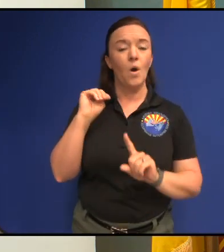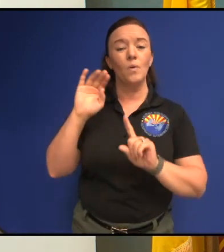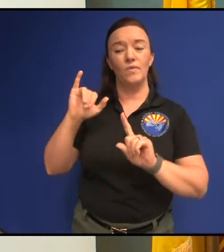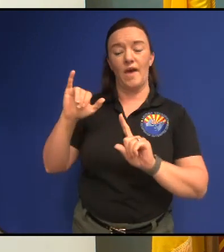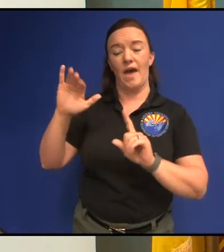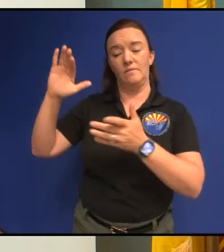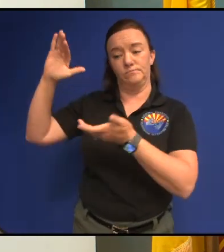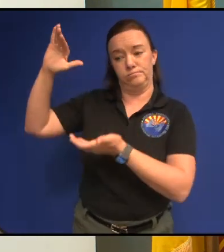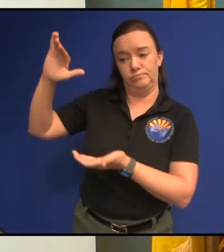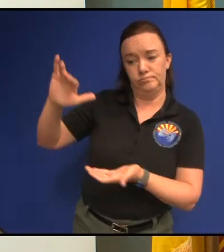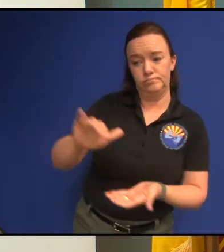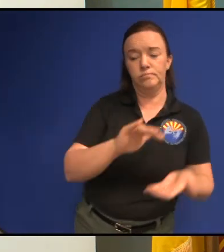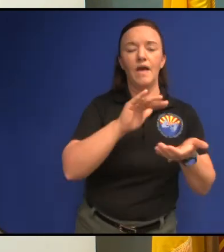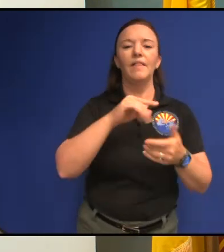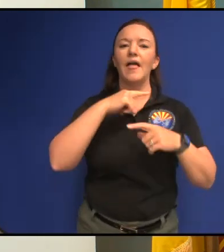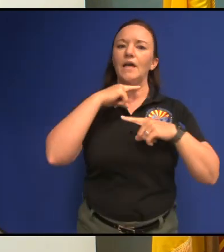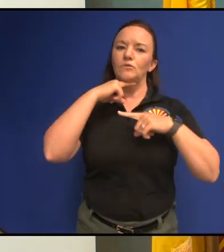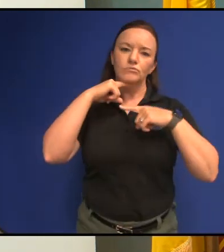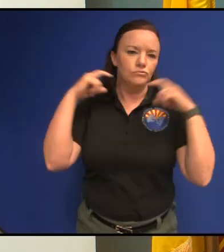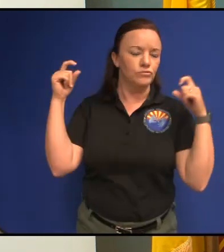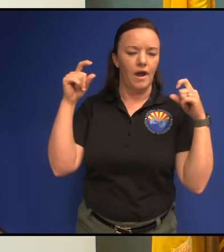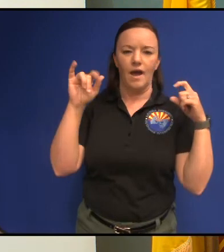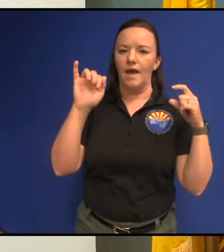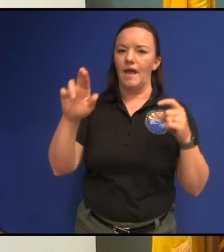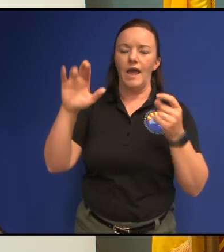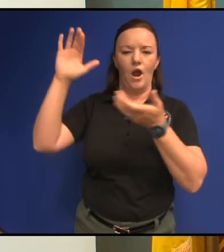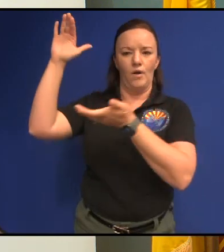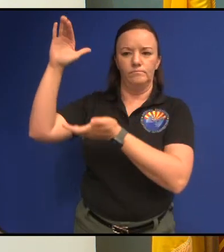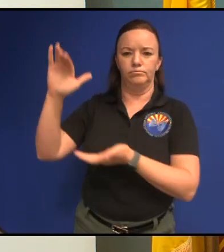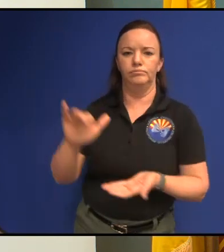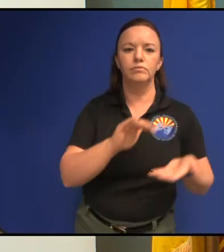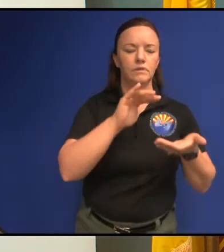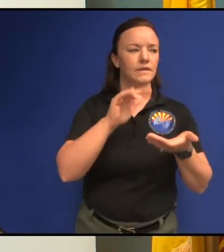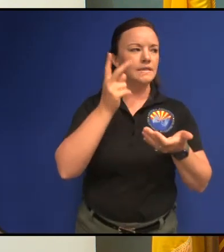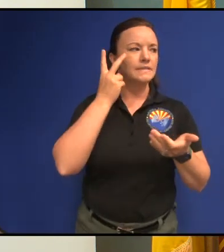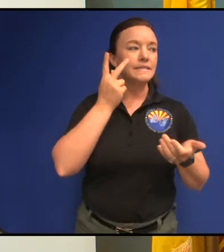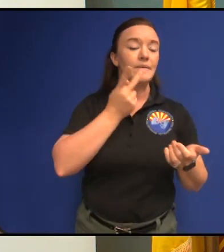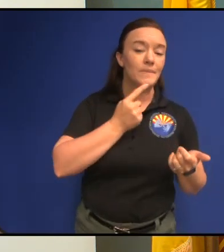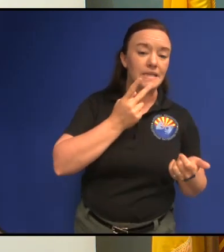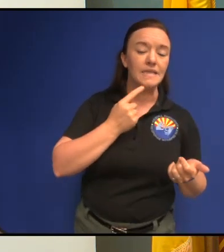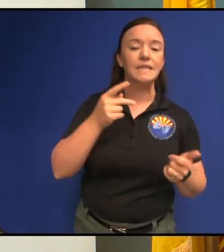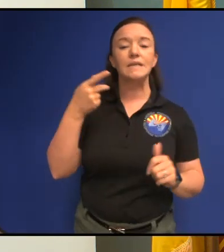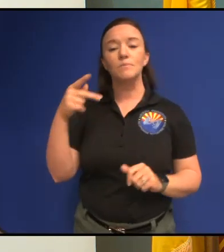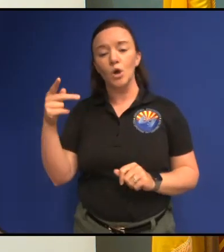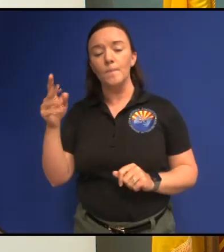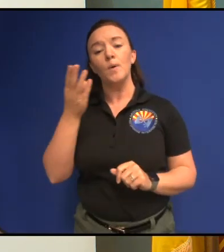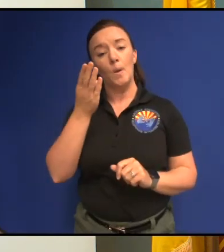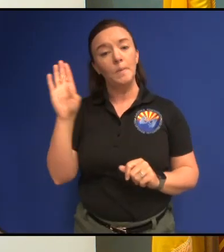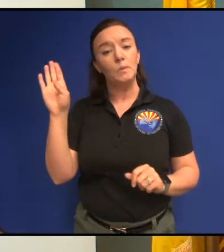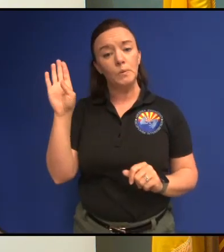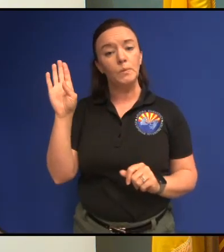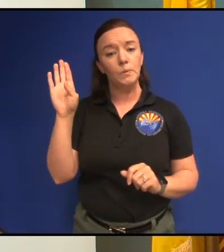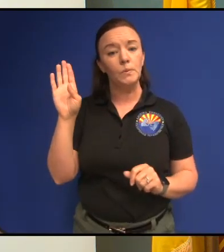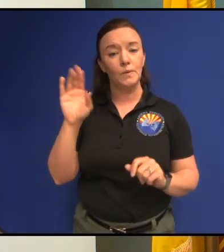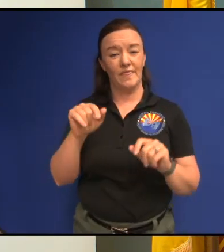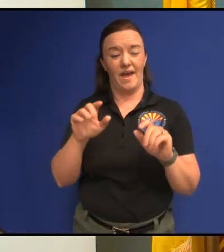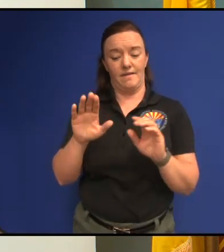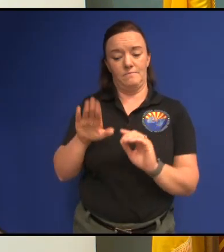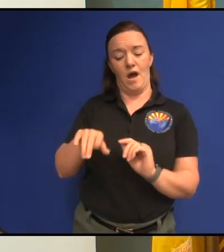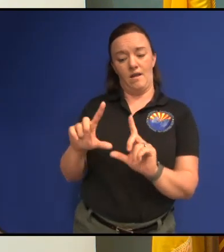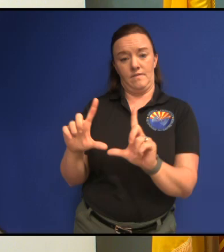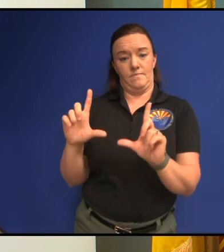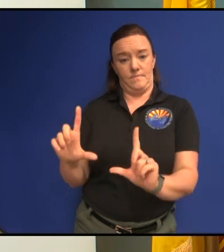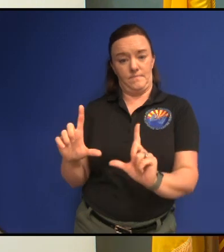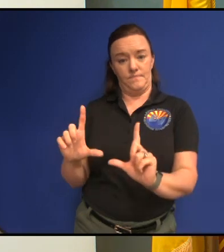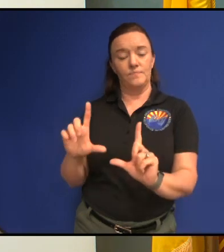really dry air mass that I was showing you. And you see all these pinks and purples and blues here in this bottom outlet here.